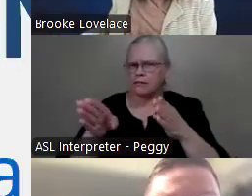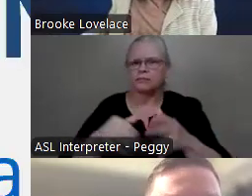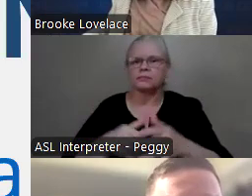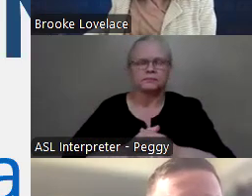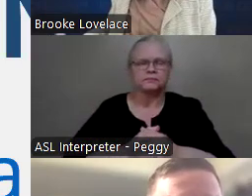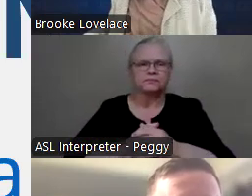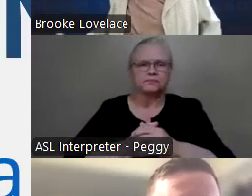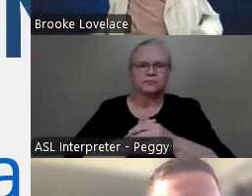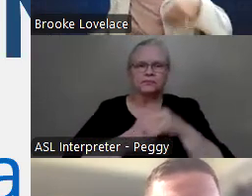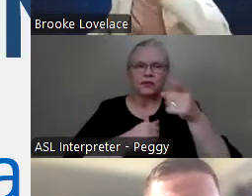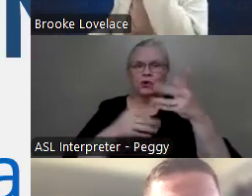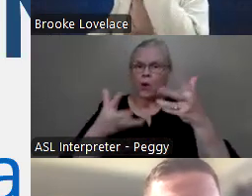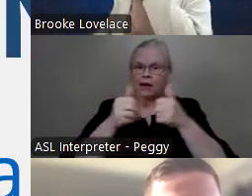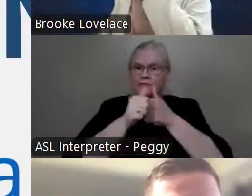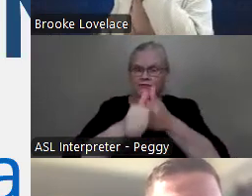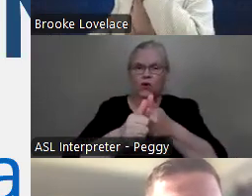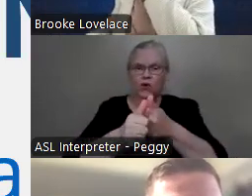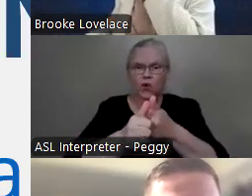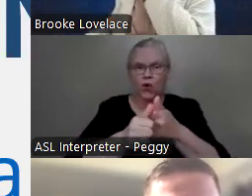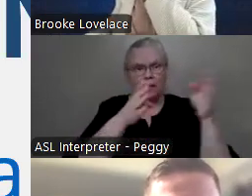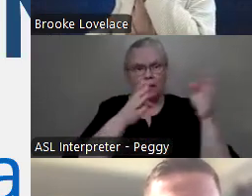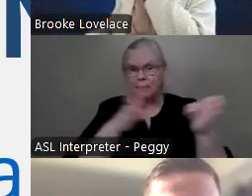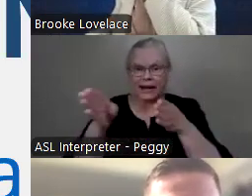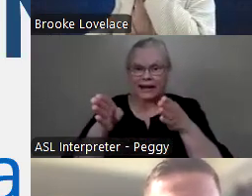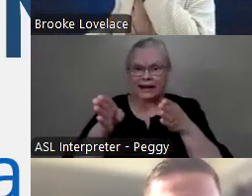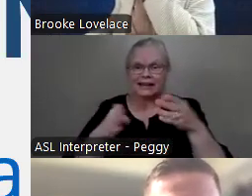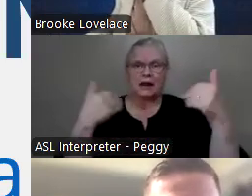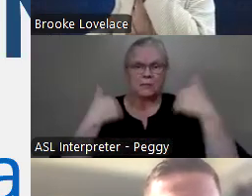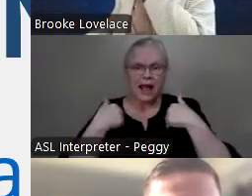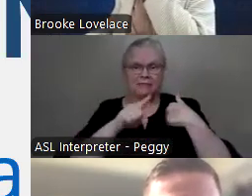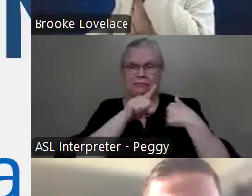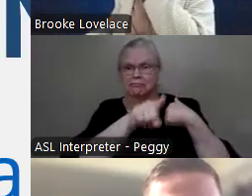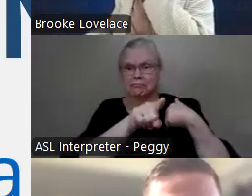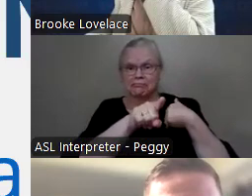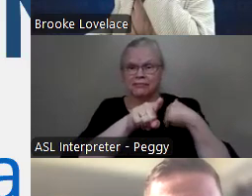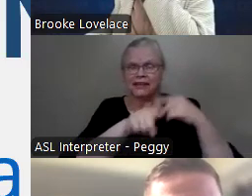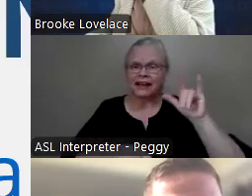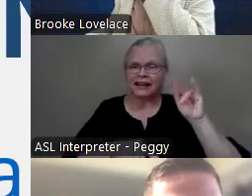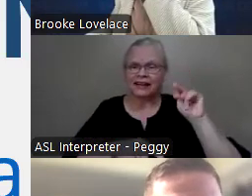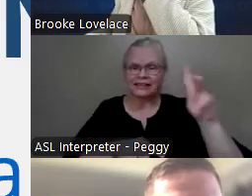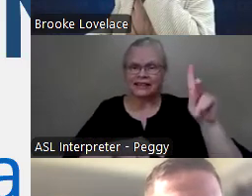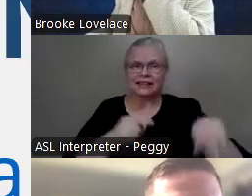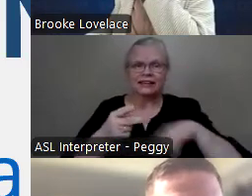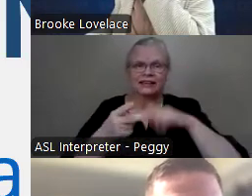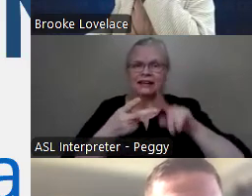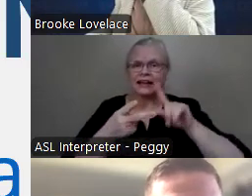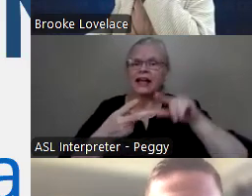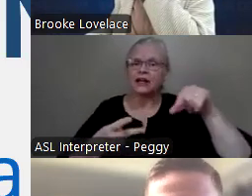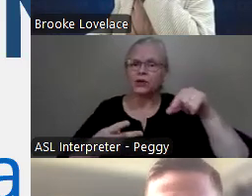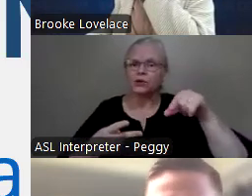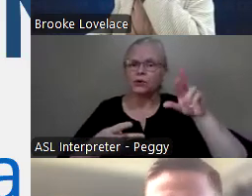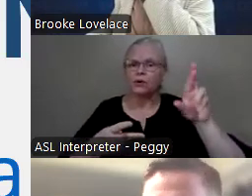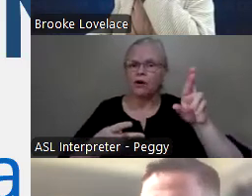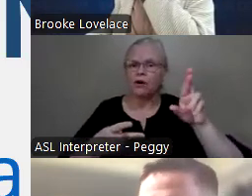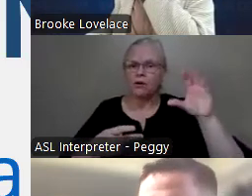So if you want to follow along with the full state plan, there is a link and also a QR code that